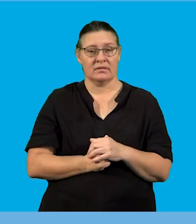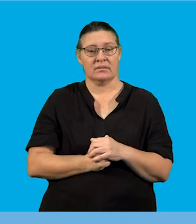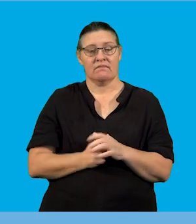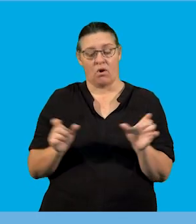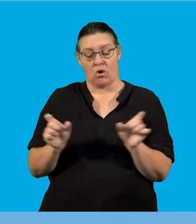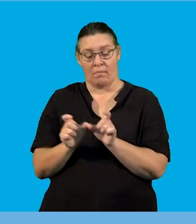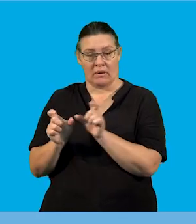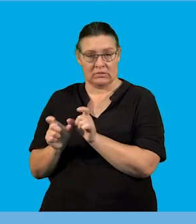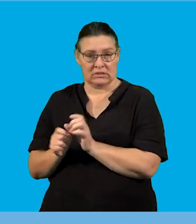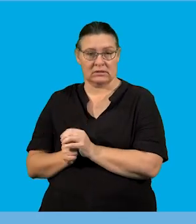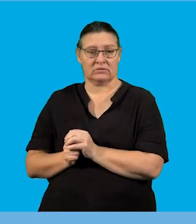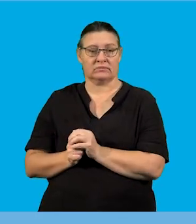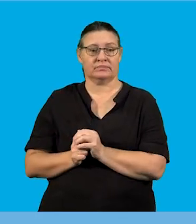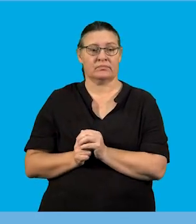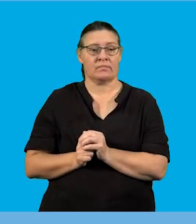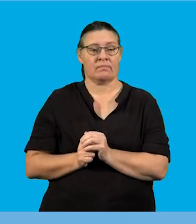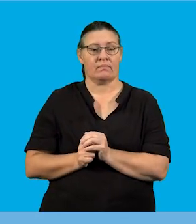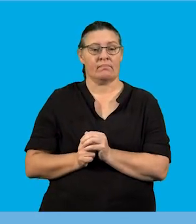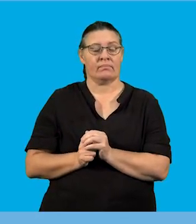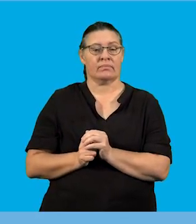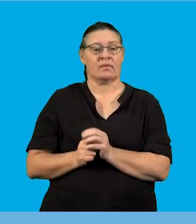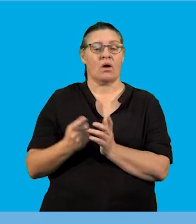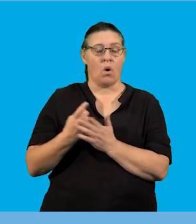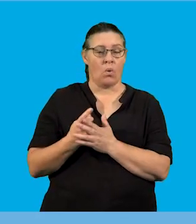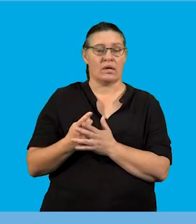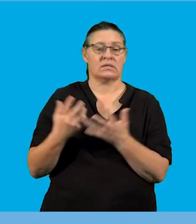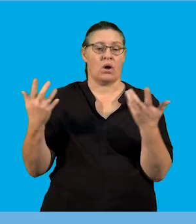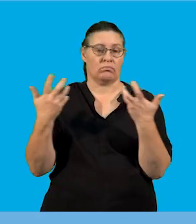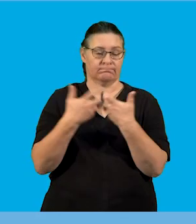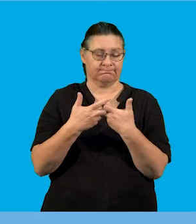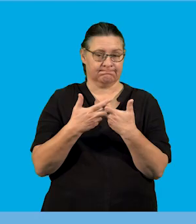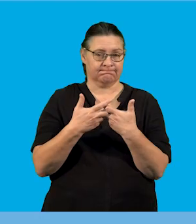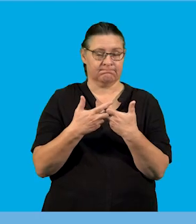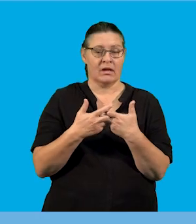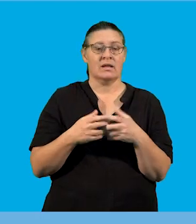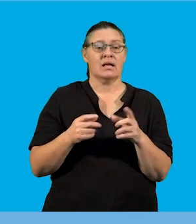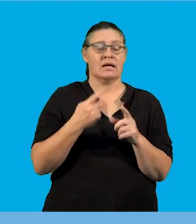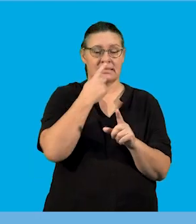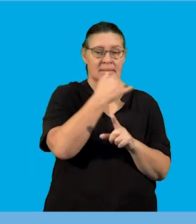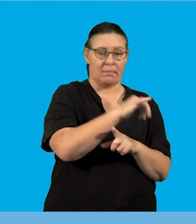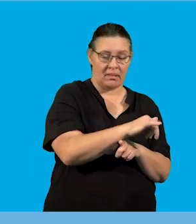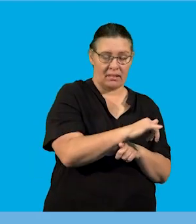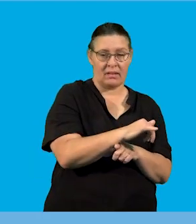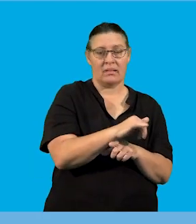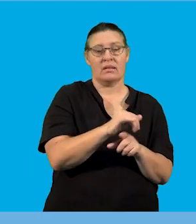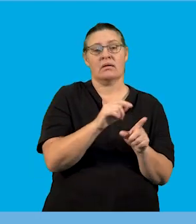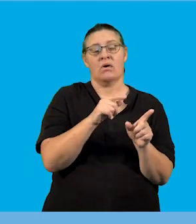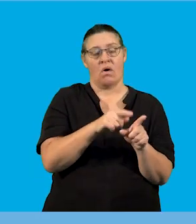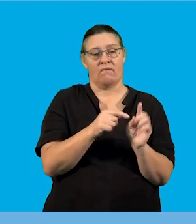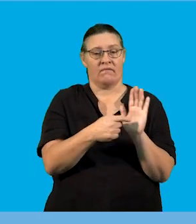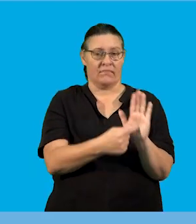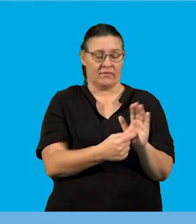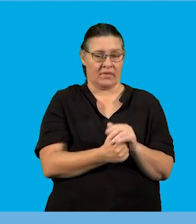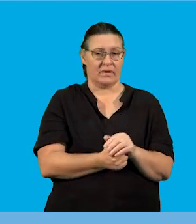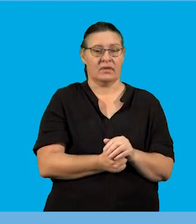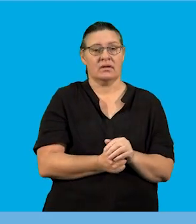write these formulas of these compounds, they always are a combination of the symbols of the